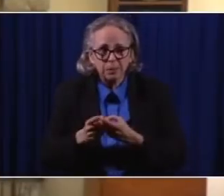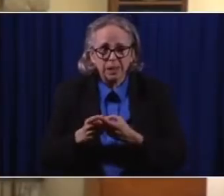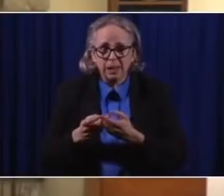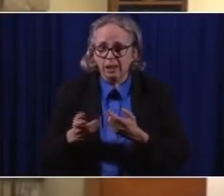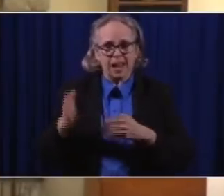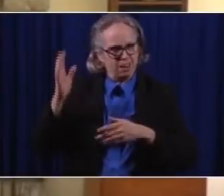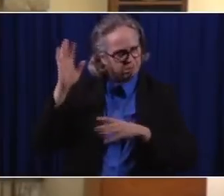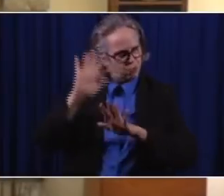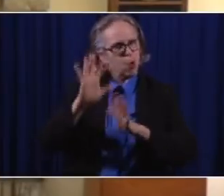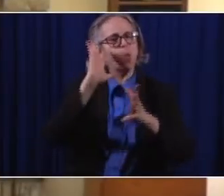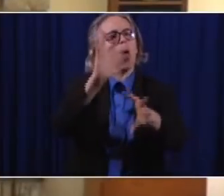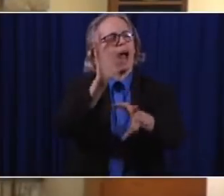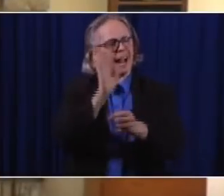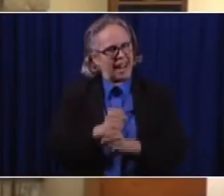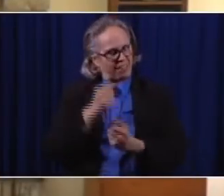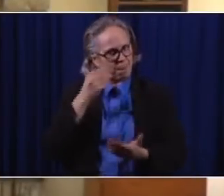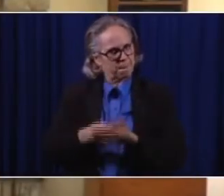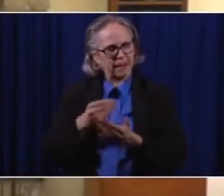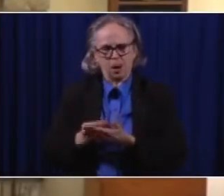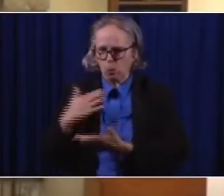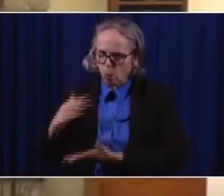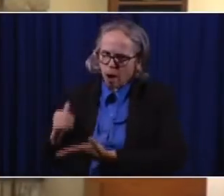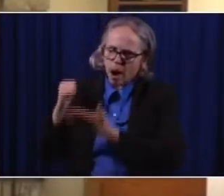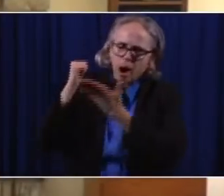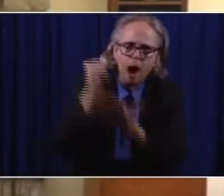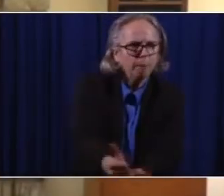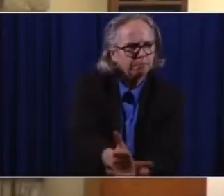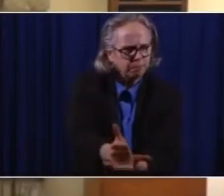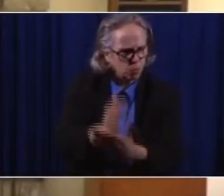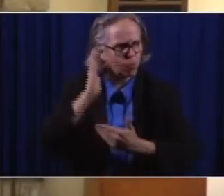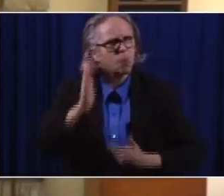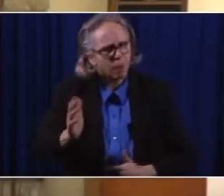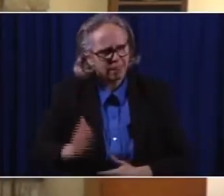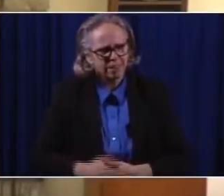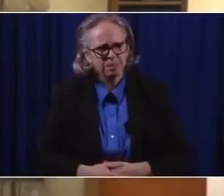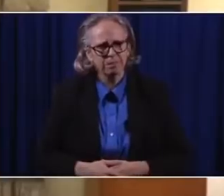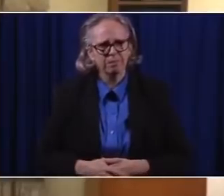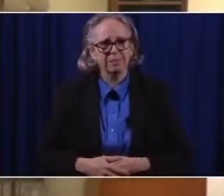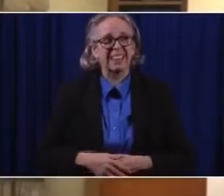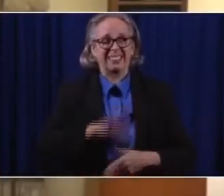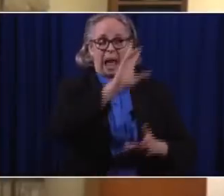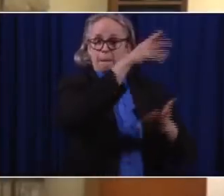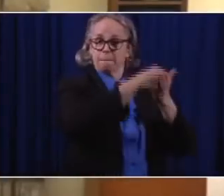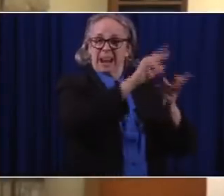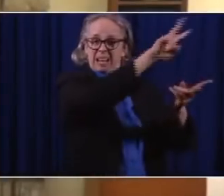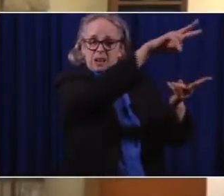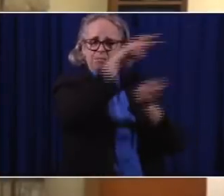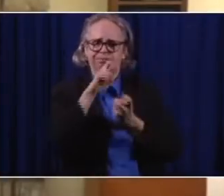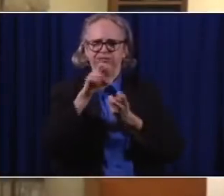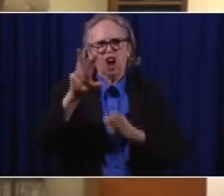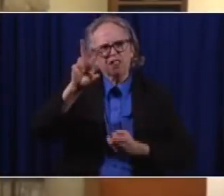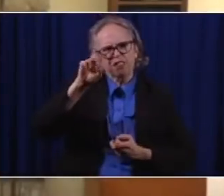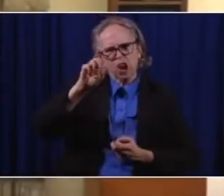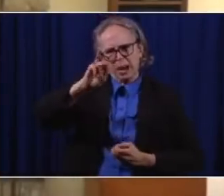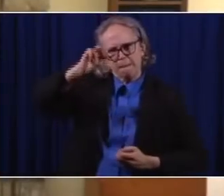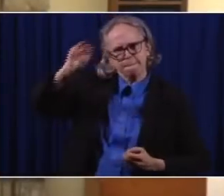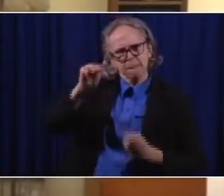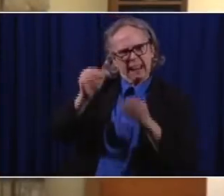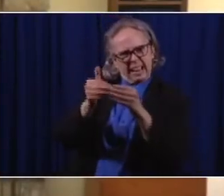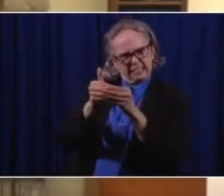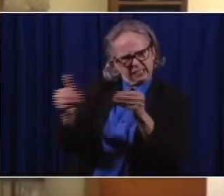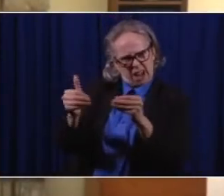state legislature, and I thank them, we're setting aside $30 million to assist Ohio's 113 local health